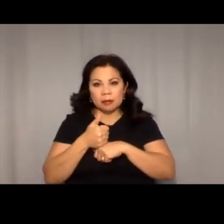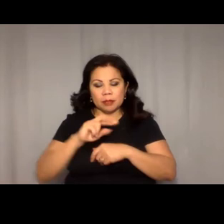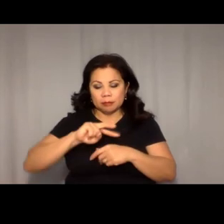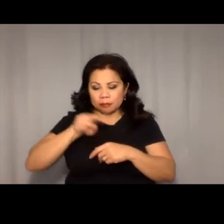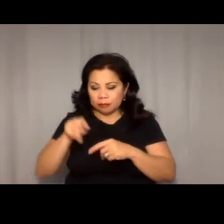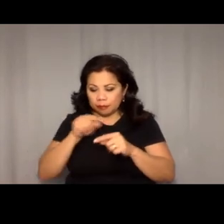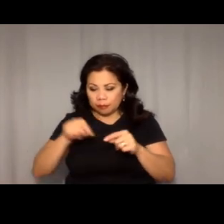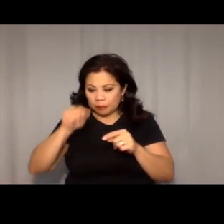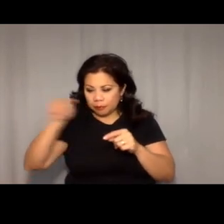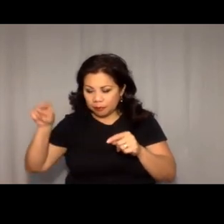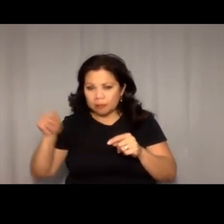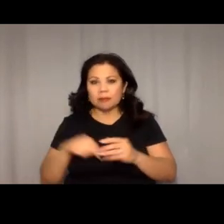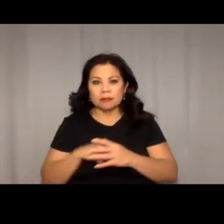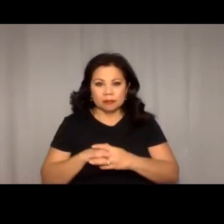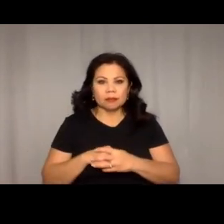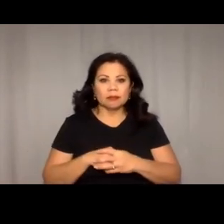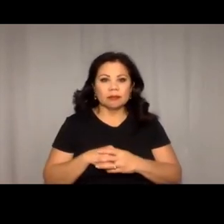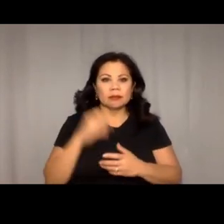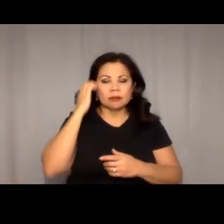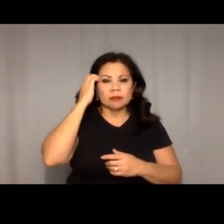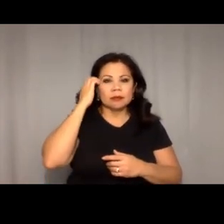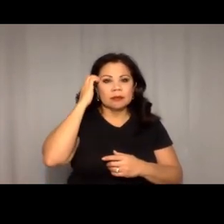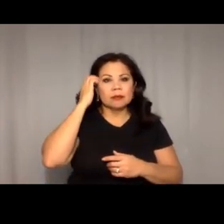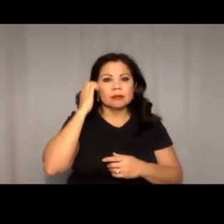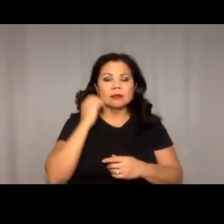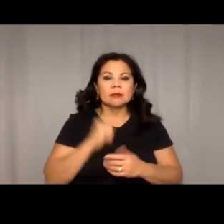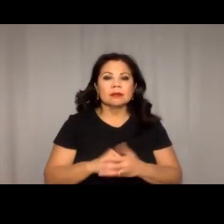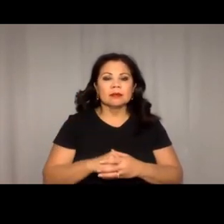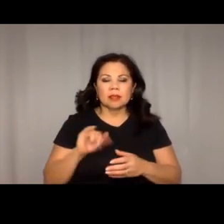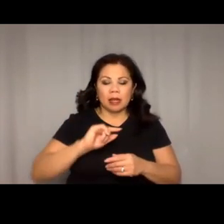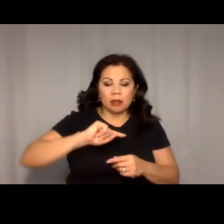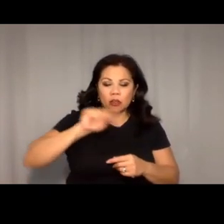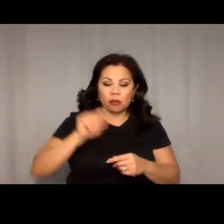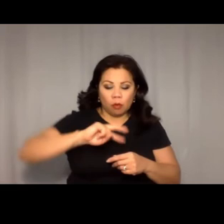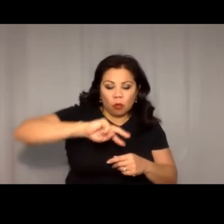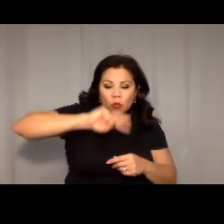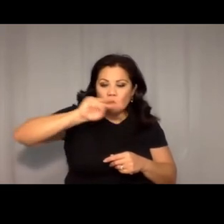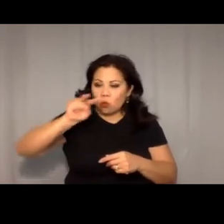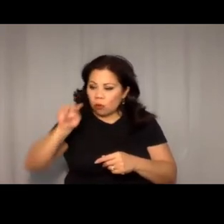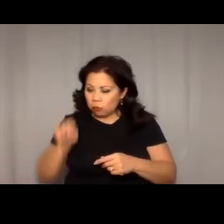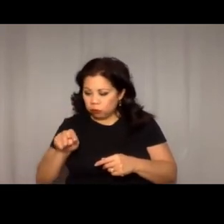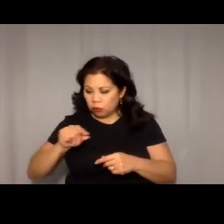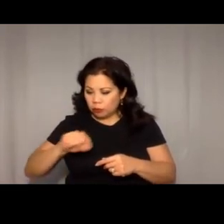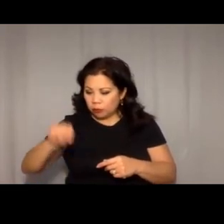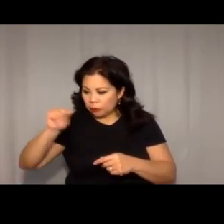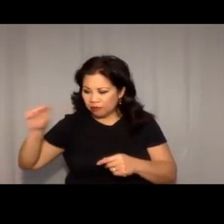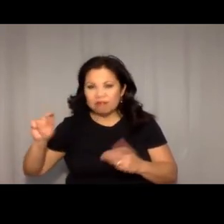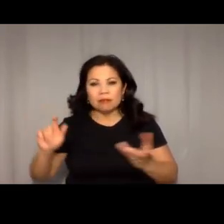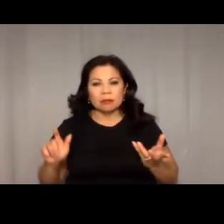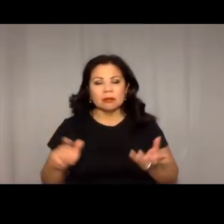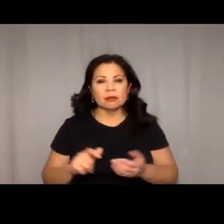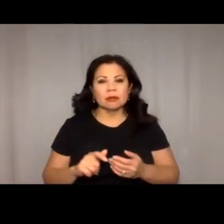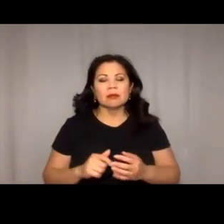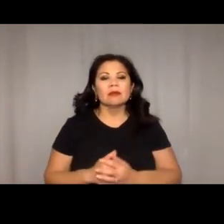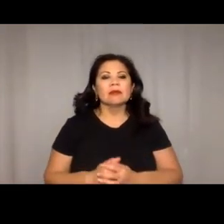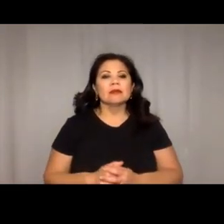right. And your index finger would be the one that lands on the left. So you do like a little curve, okay? Whatever helps you.